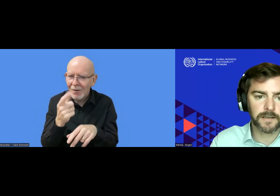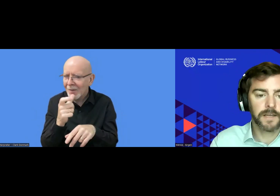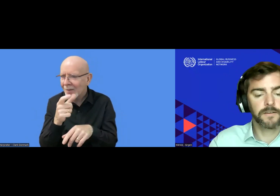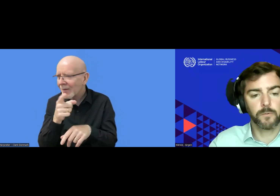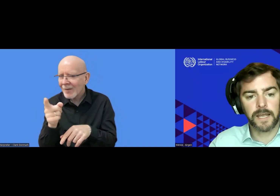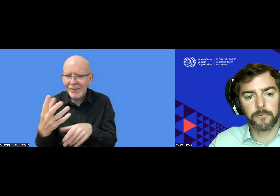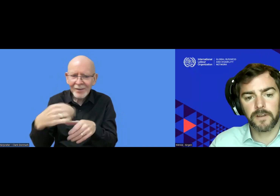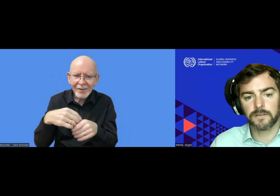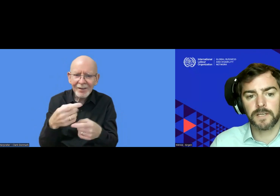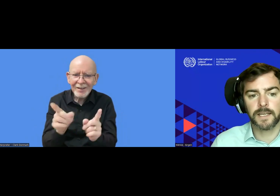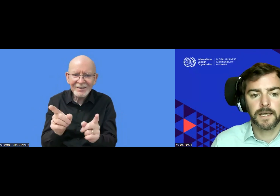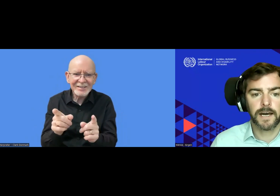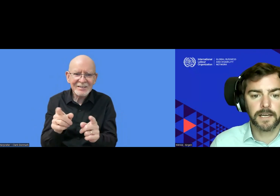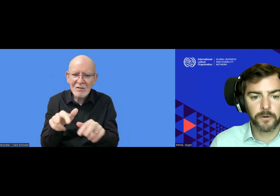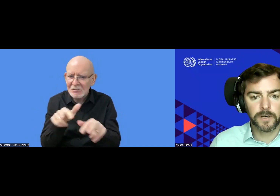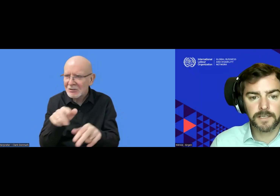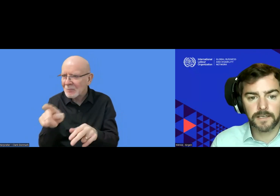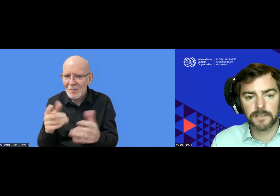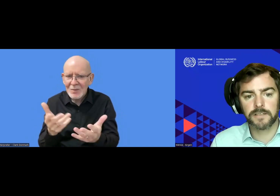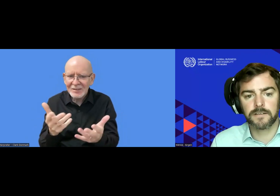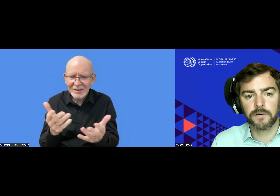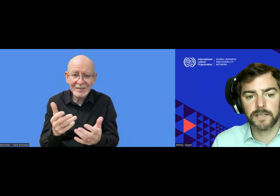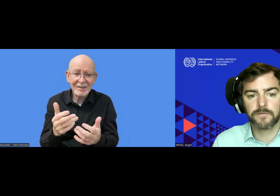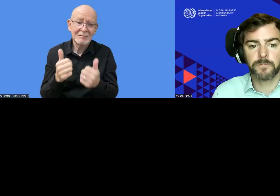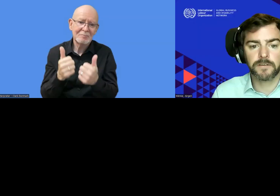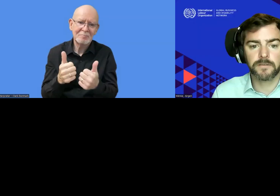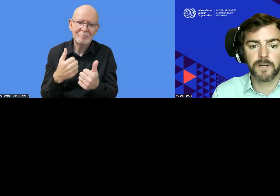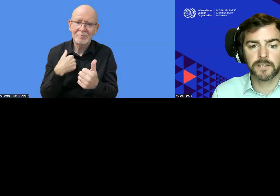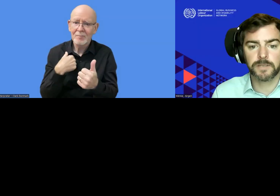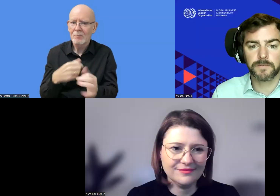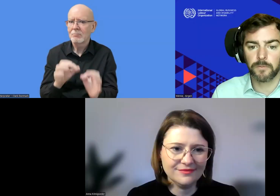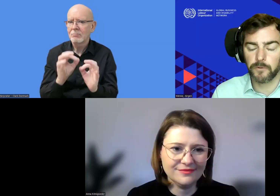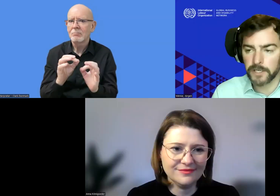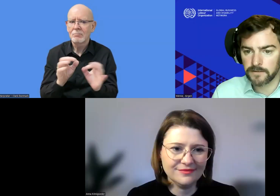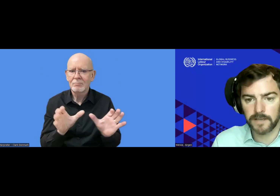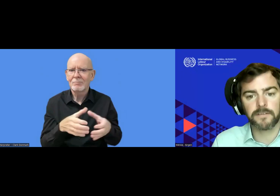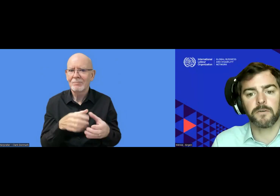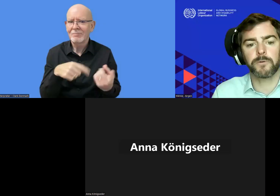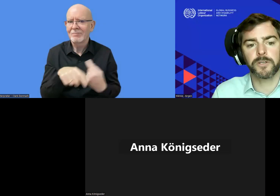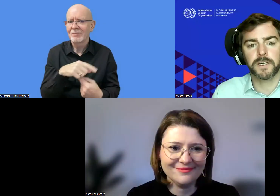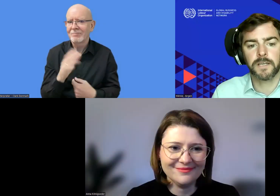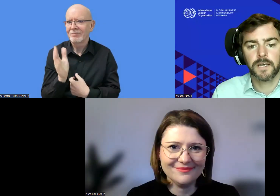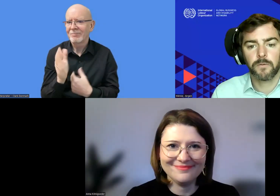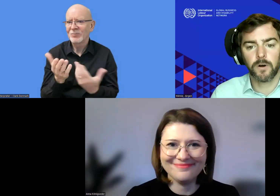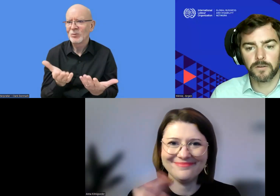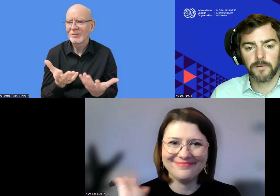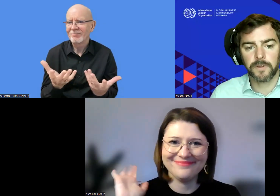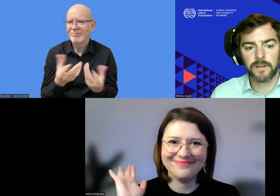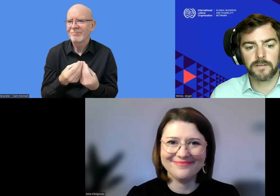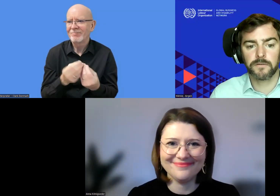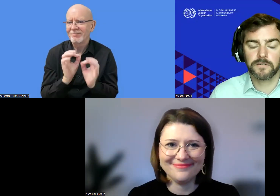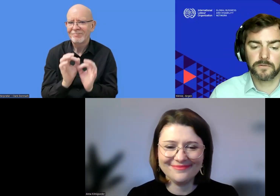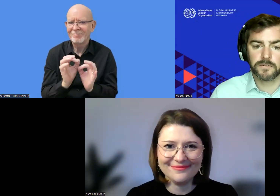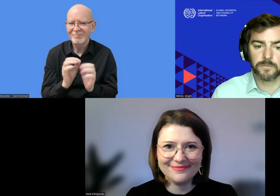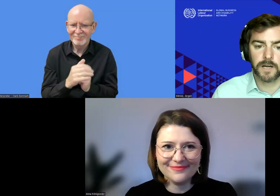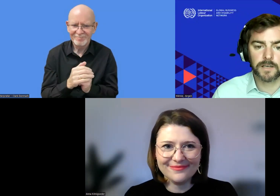first speaker. So we have with us today Anna Königseder. She's a director for business partnerships and operations at the Zero Project. We also have with